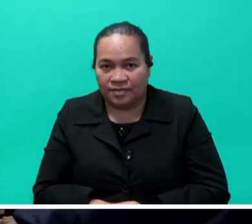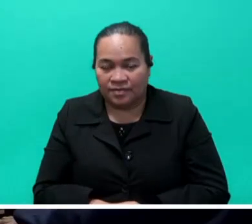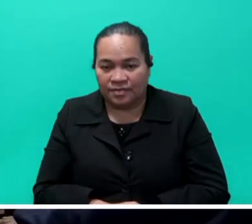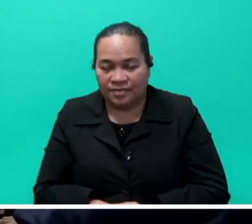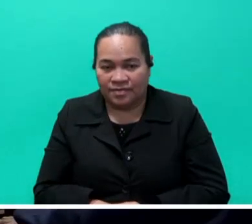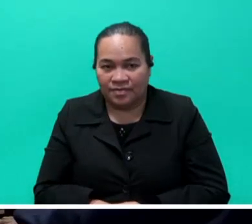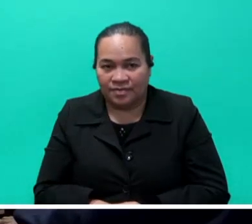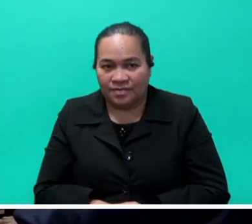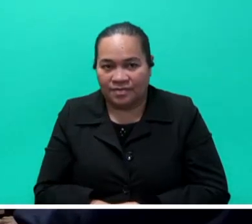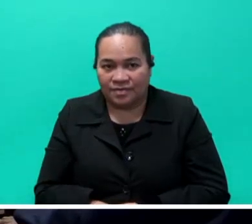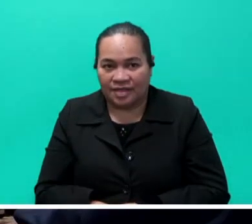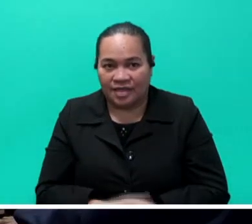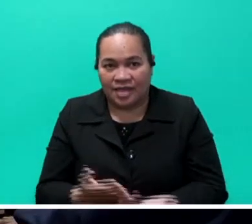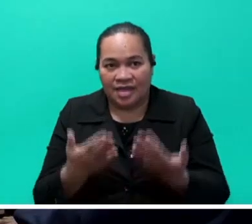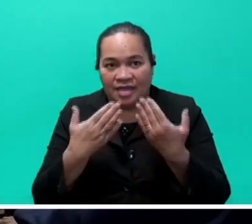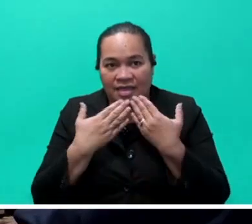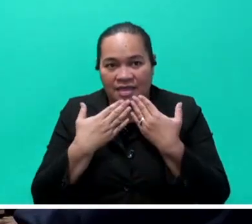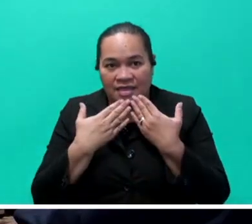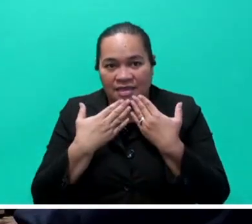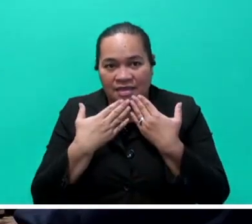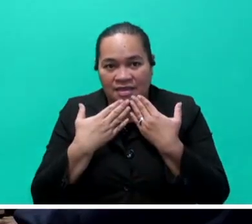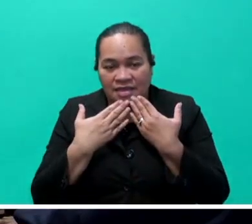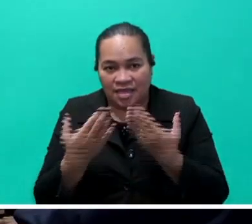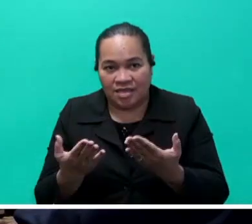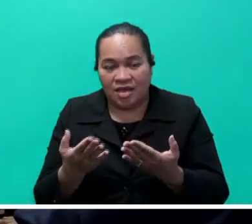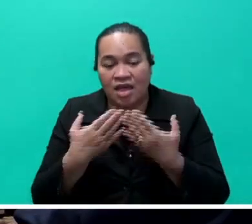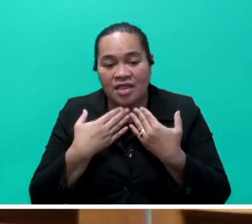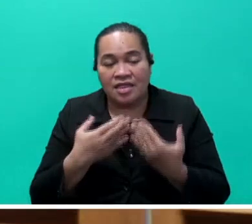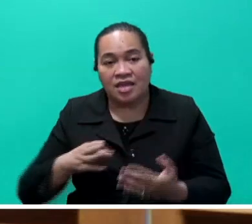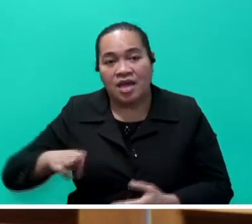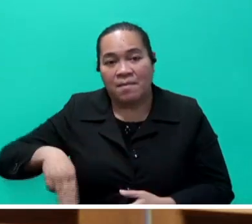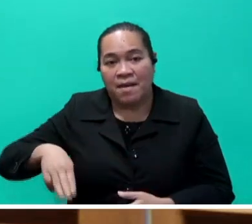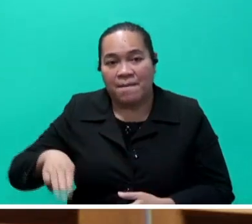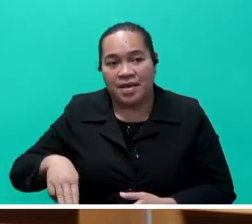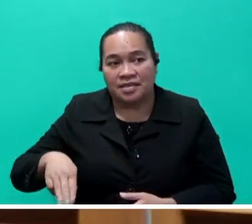Thank you, Honourable Speaker. I thank the Honourable Member for the